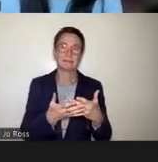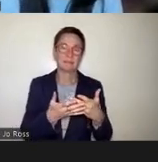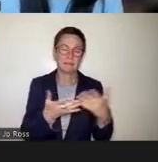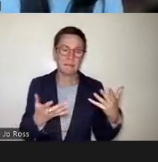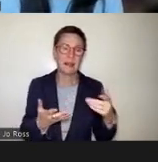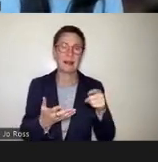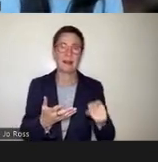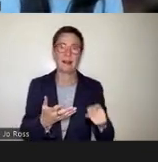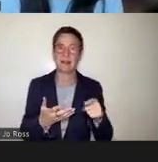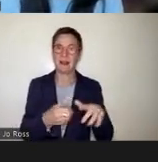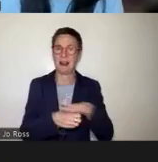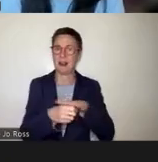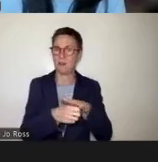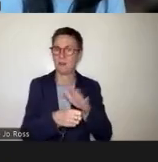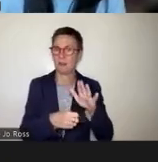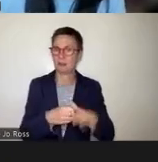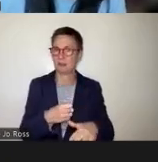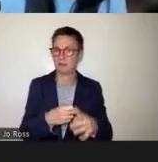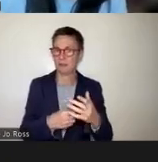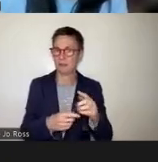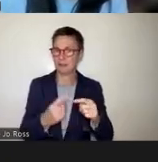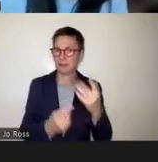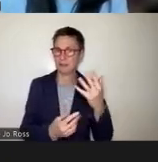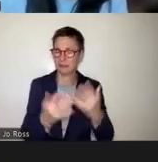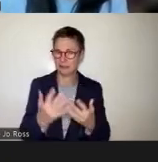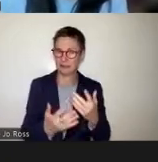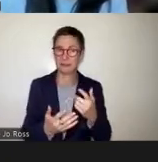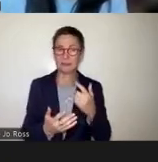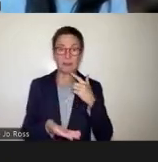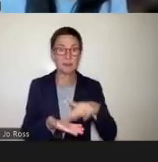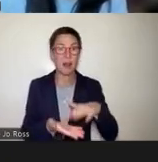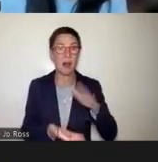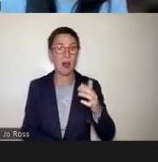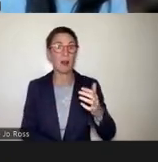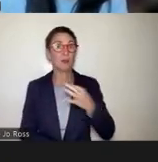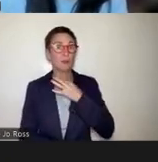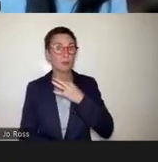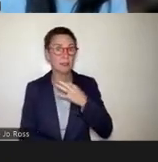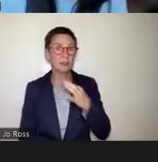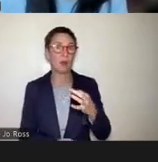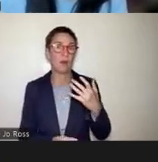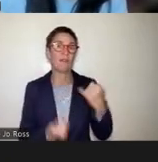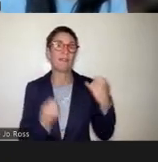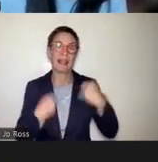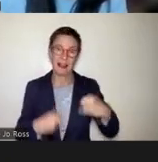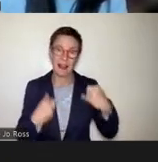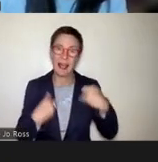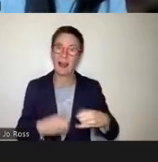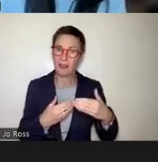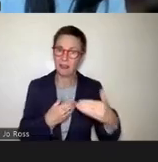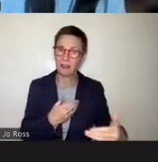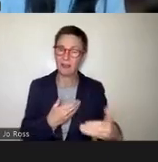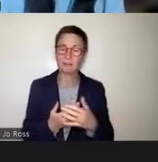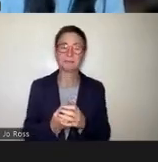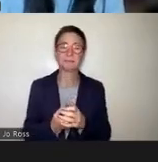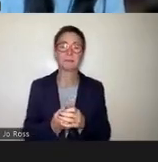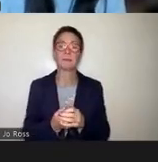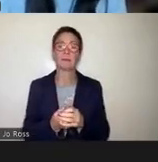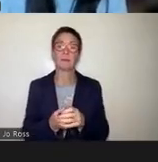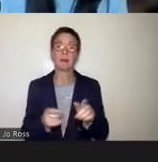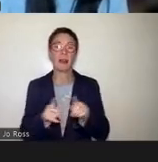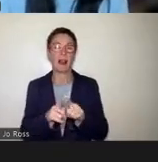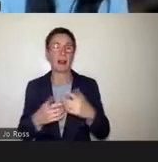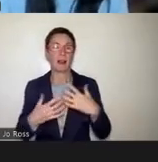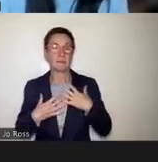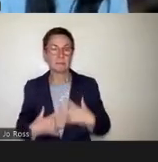2020. There is a much higher risk of kind of lung and respiratory